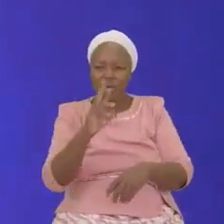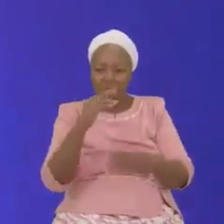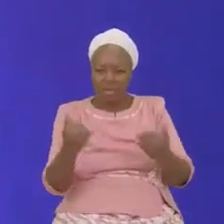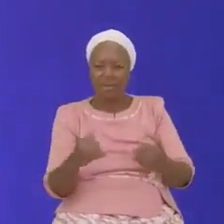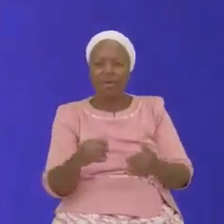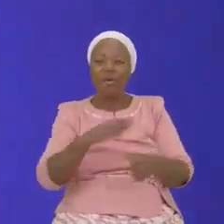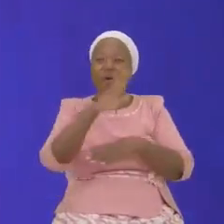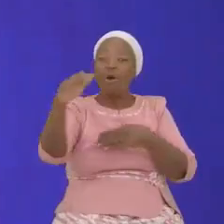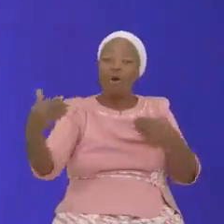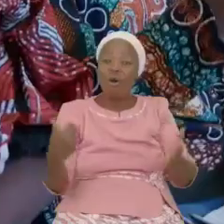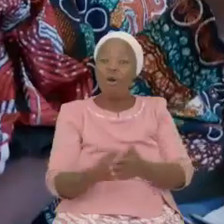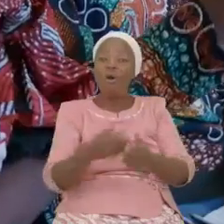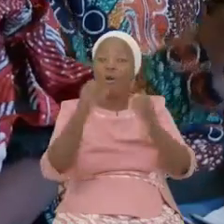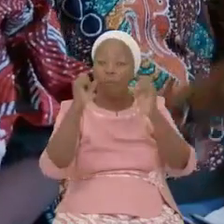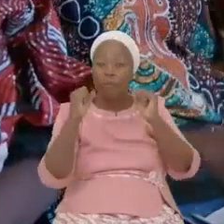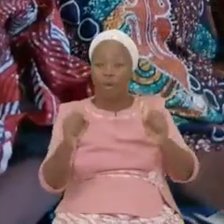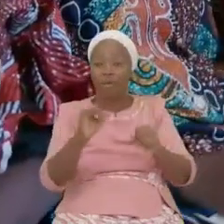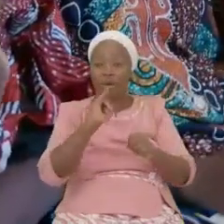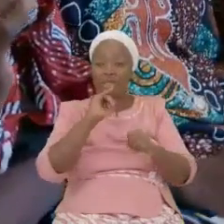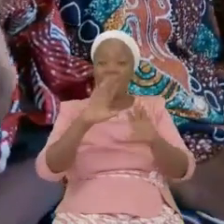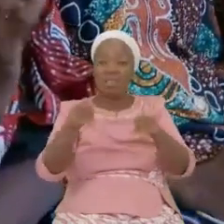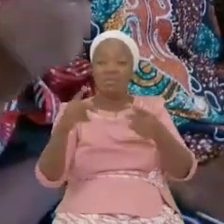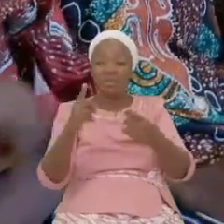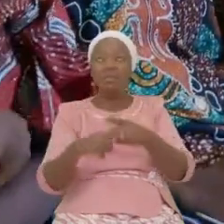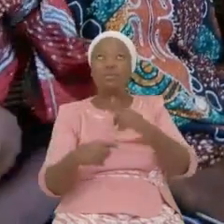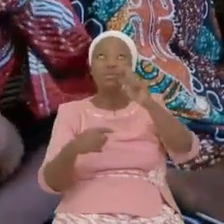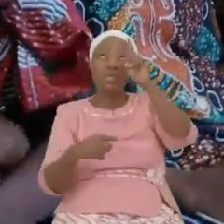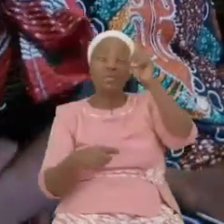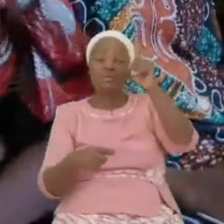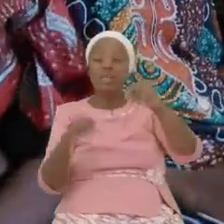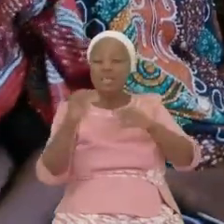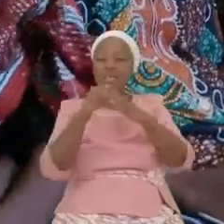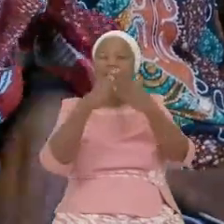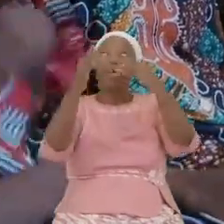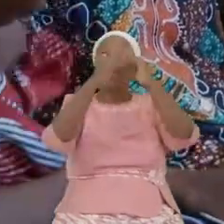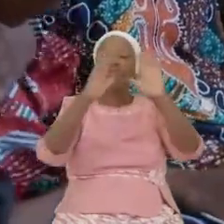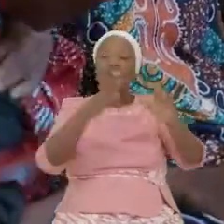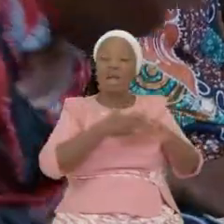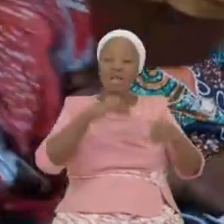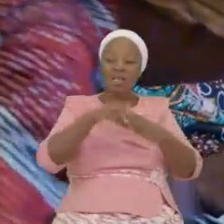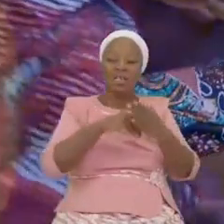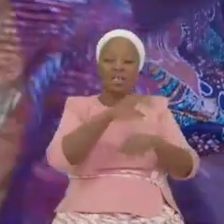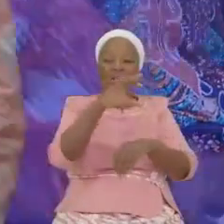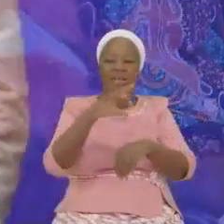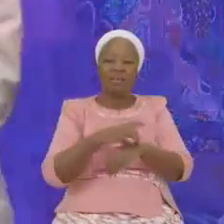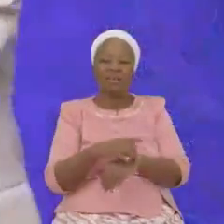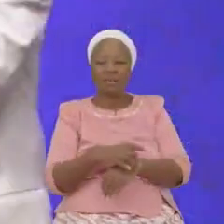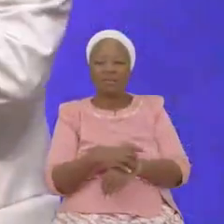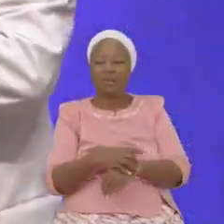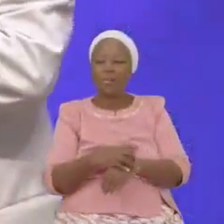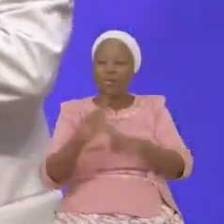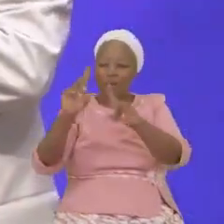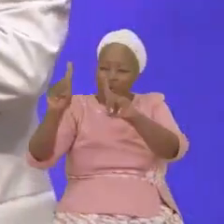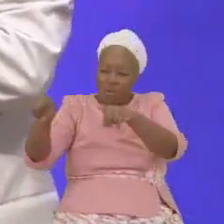All power is given unto him in heaven and in earth. Go